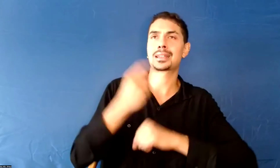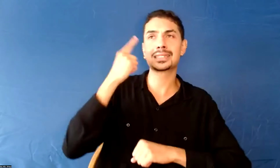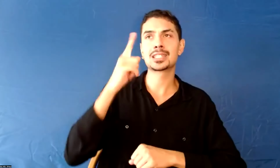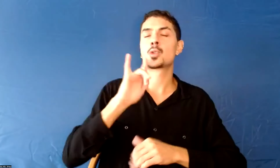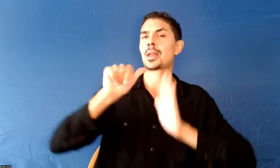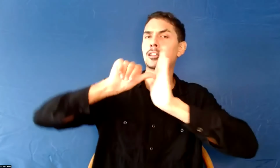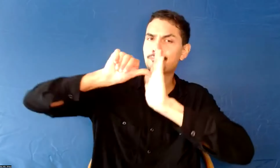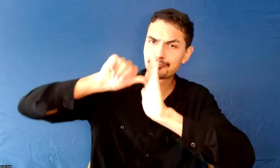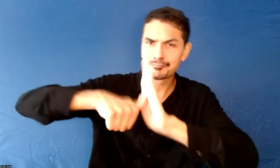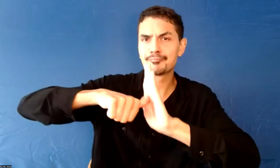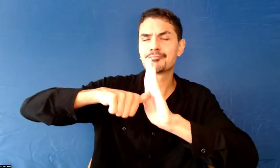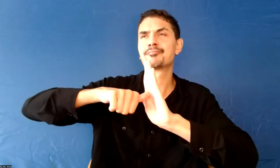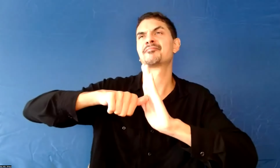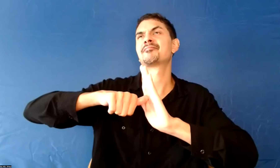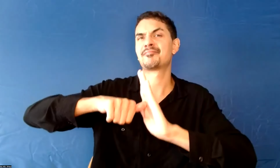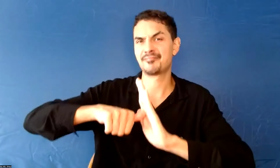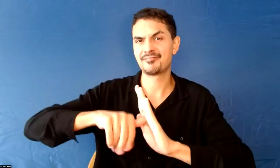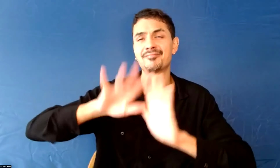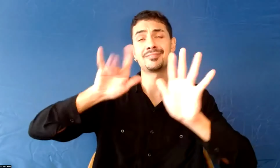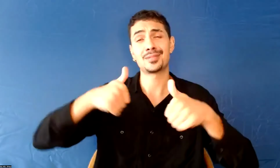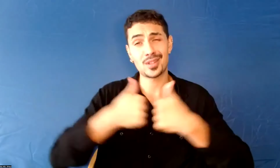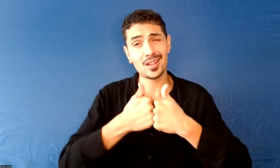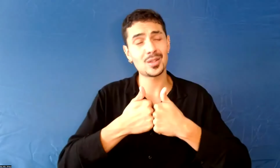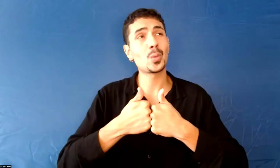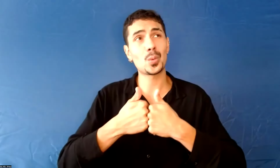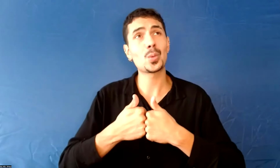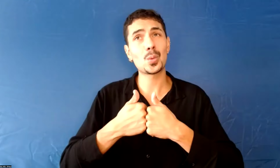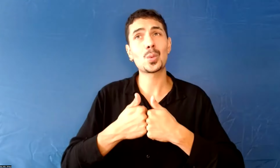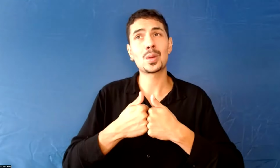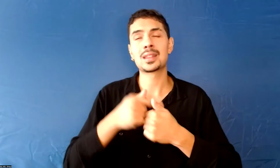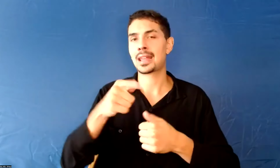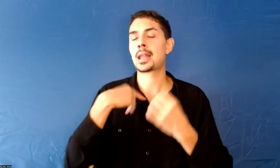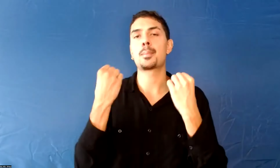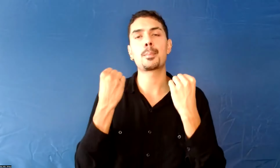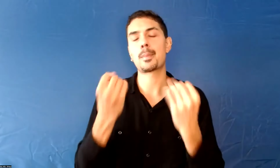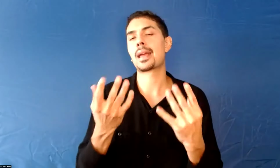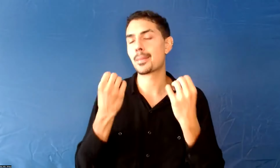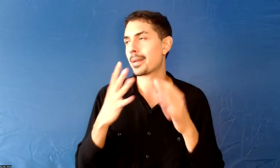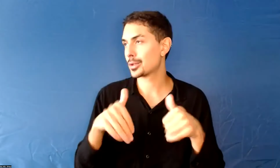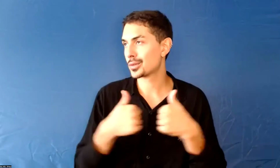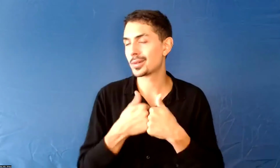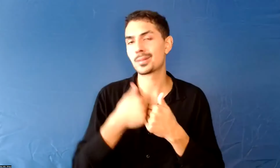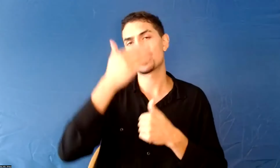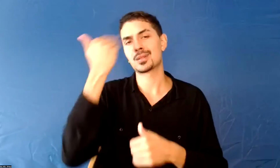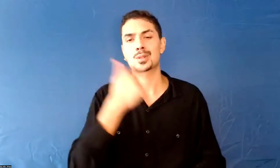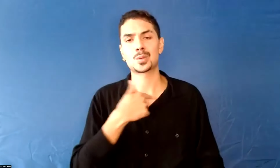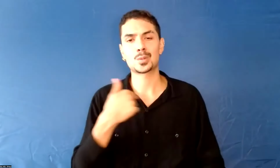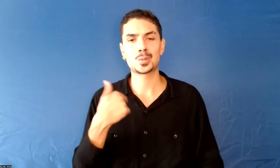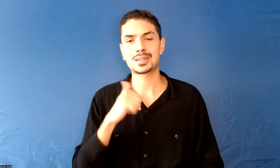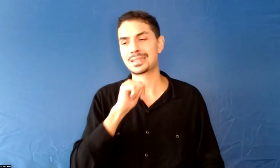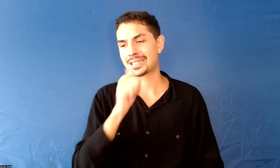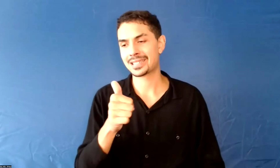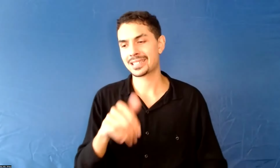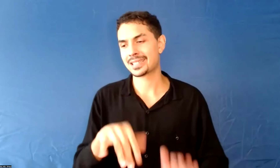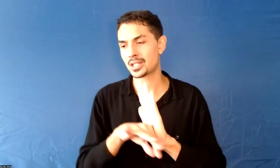highlights the challenges around, this had multiple challenges because we didn't, discover